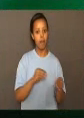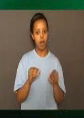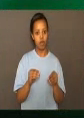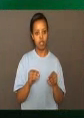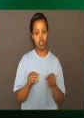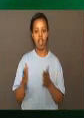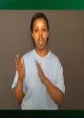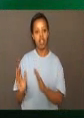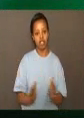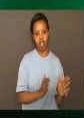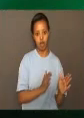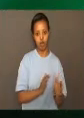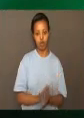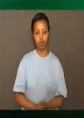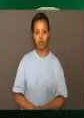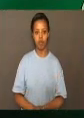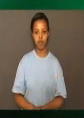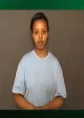Students, let's get ready.